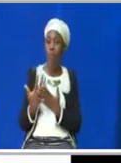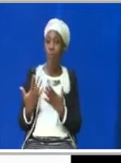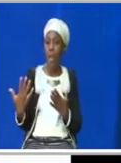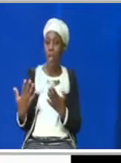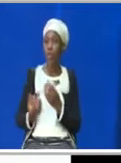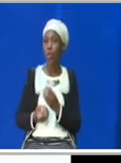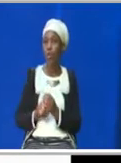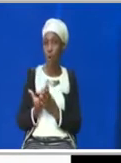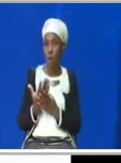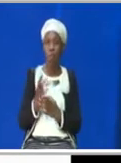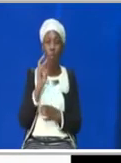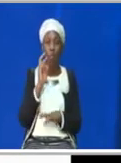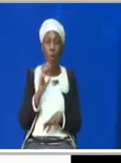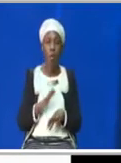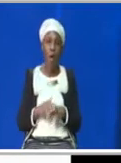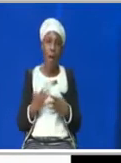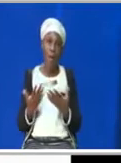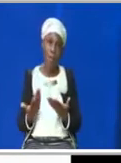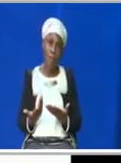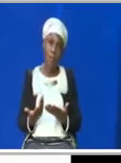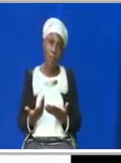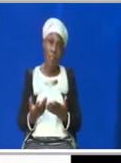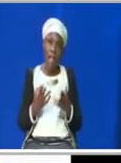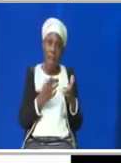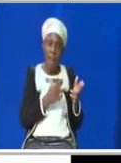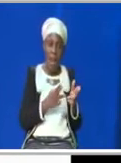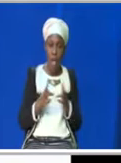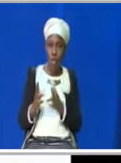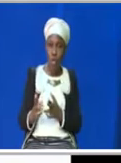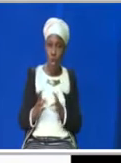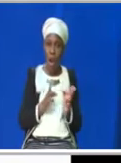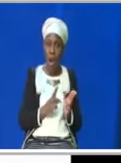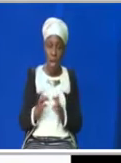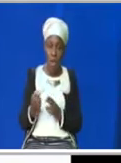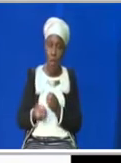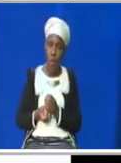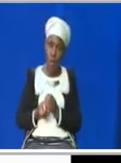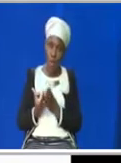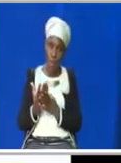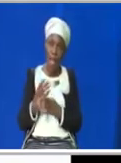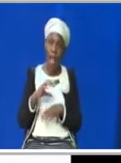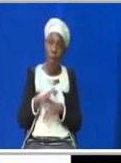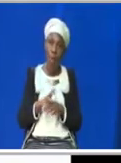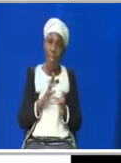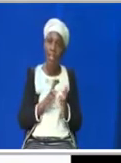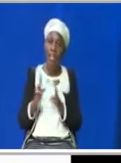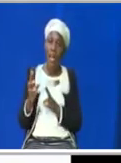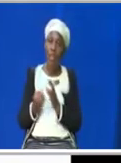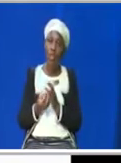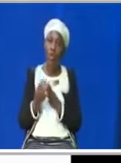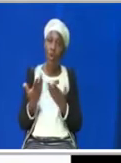we look at what we call the natural growth. And how do we get the natural growth? It is